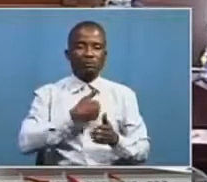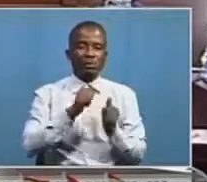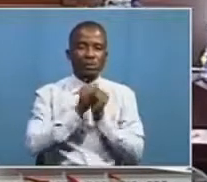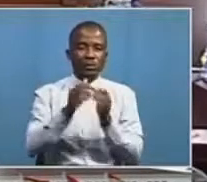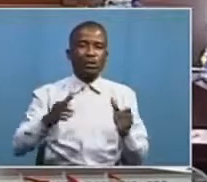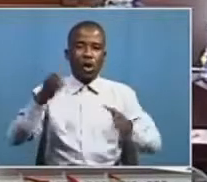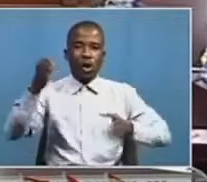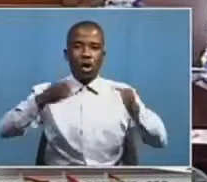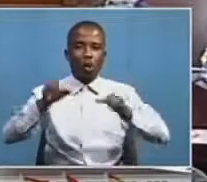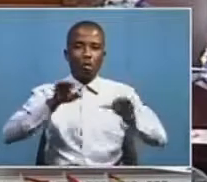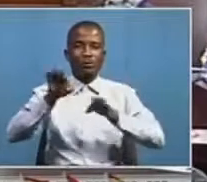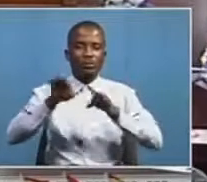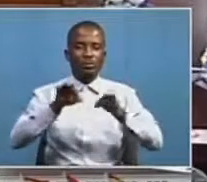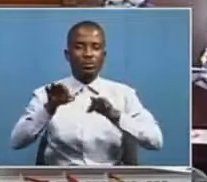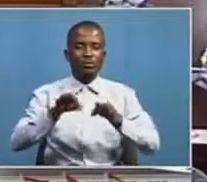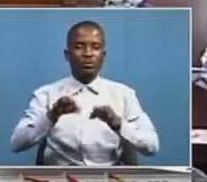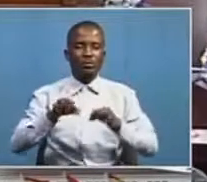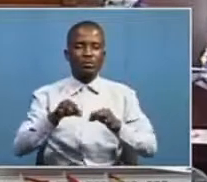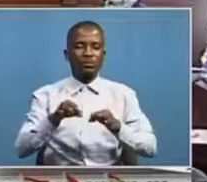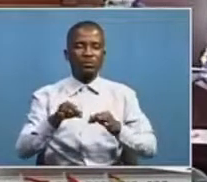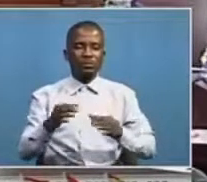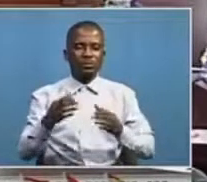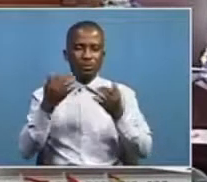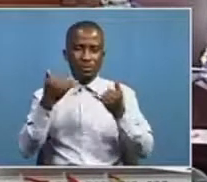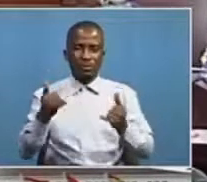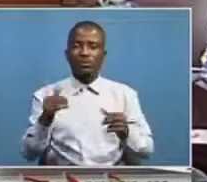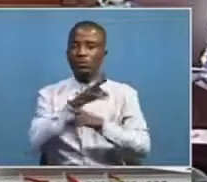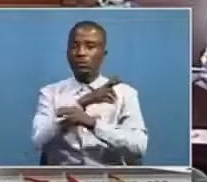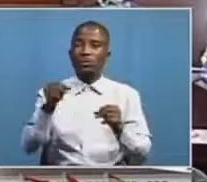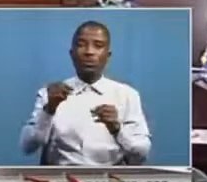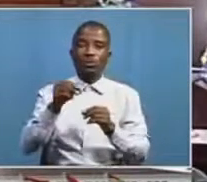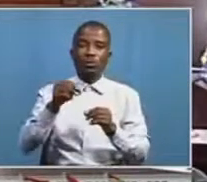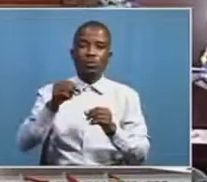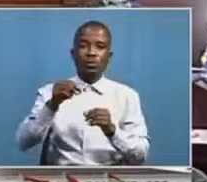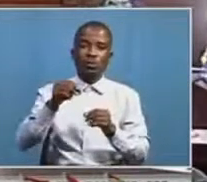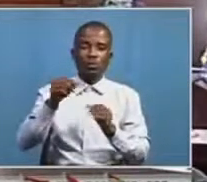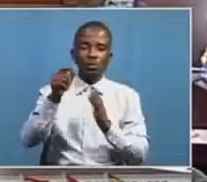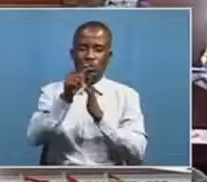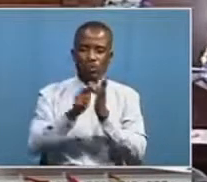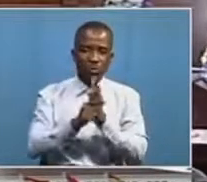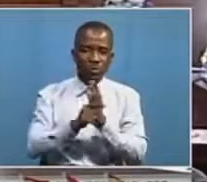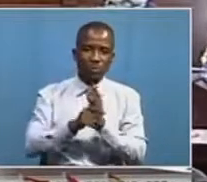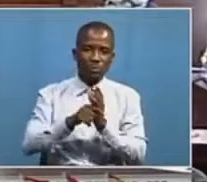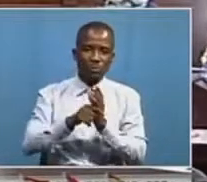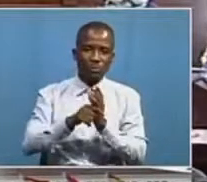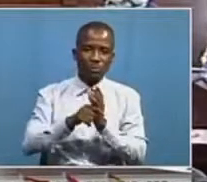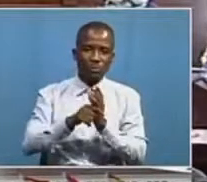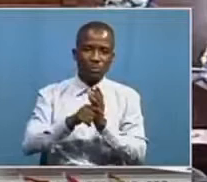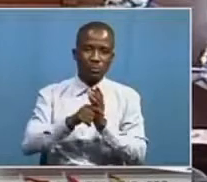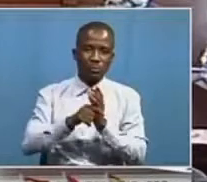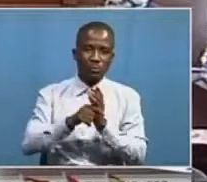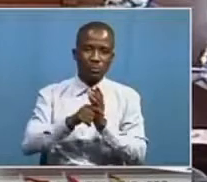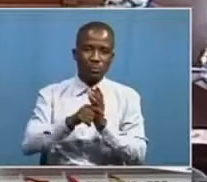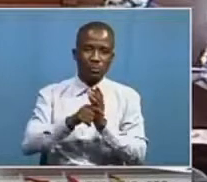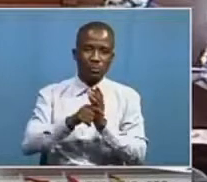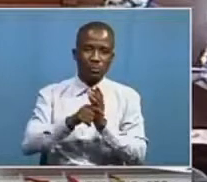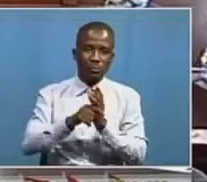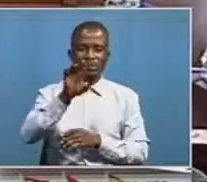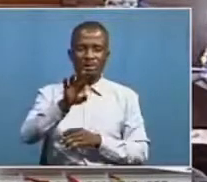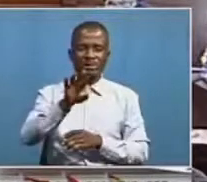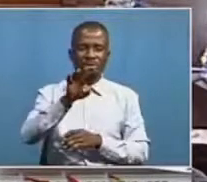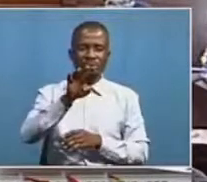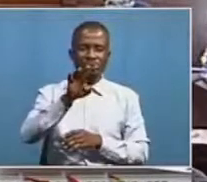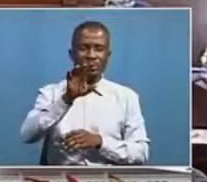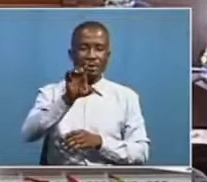court's express adoption of those rules. There was no application to invoke Order 23 of CR 47 before this